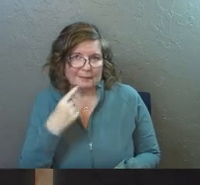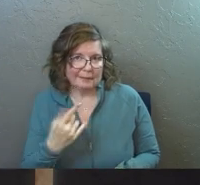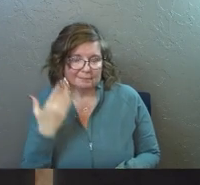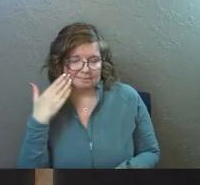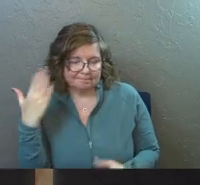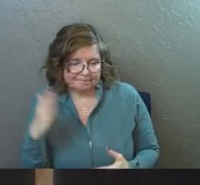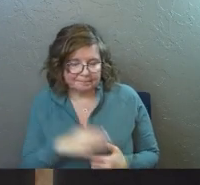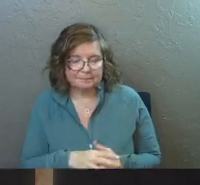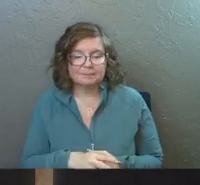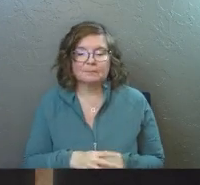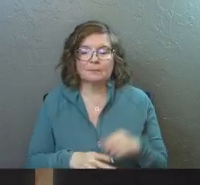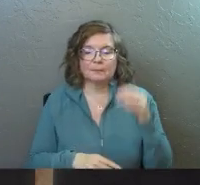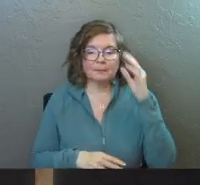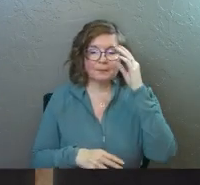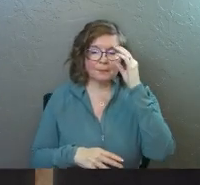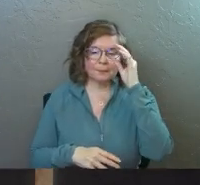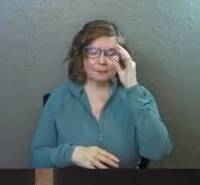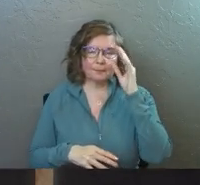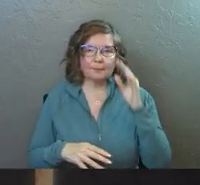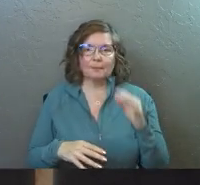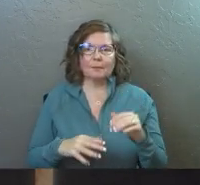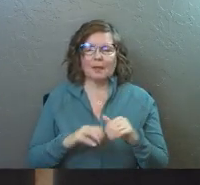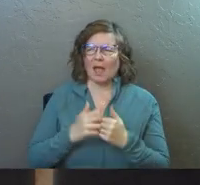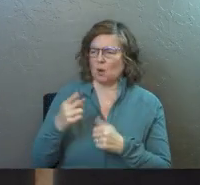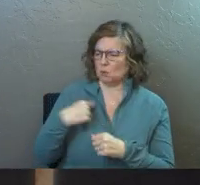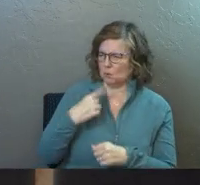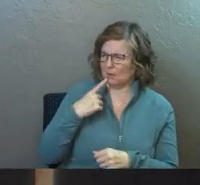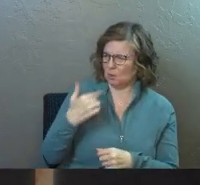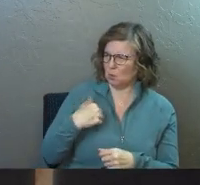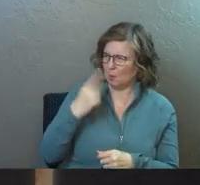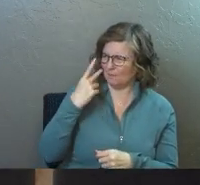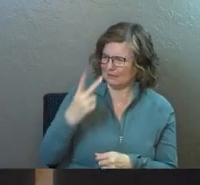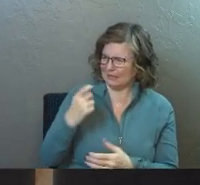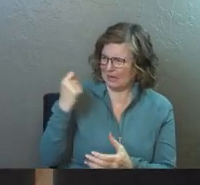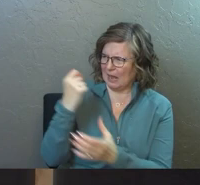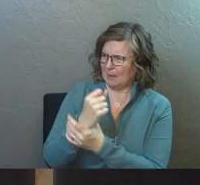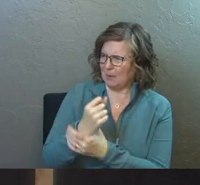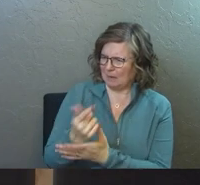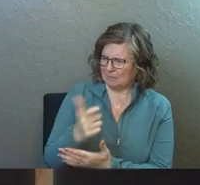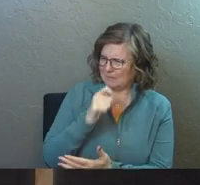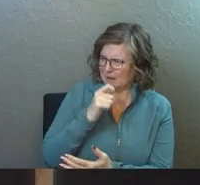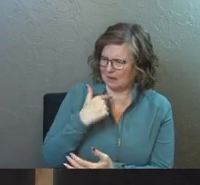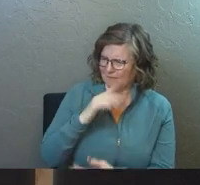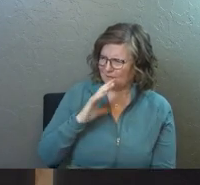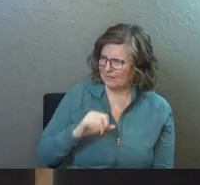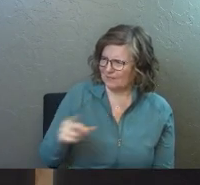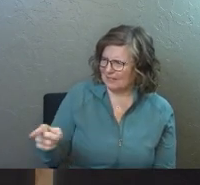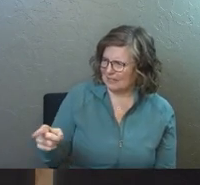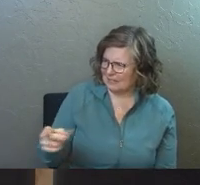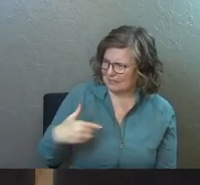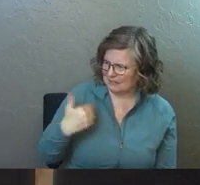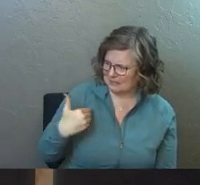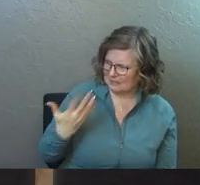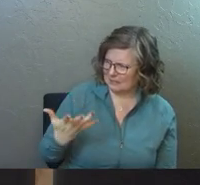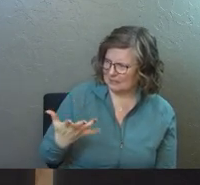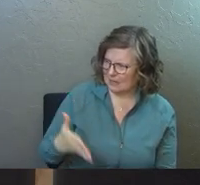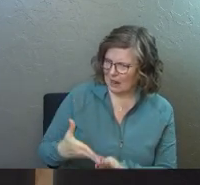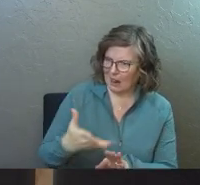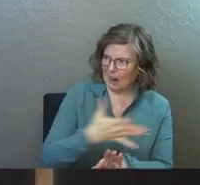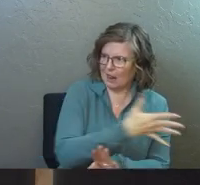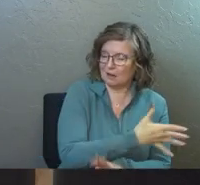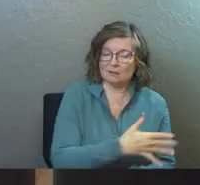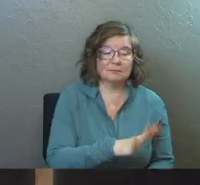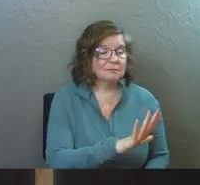what they're referring to. How can you say you have seen Abraham if you're not even 50 years old?